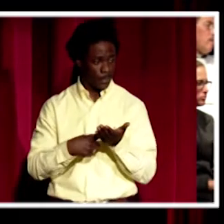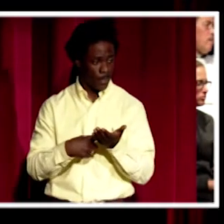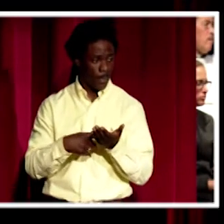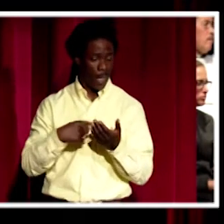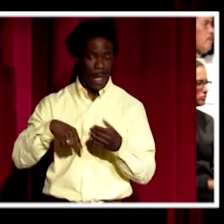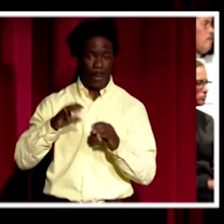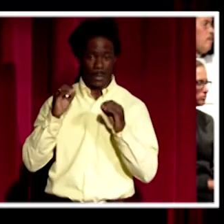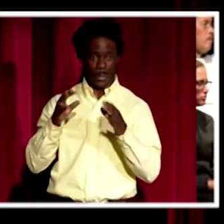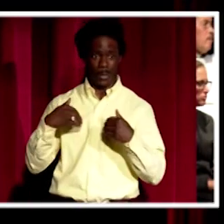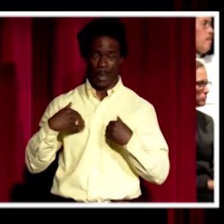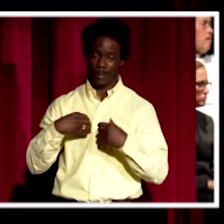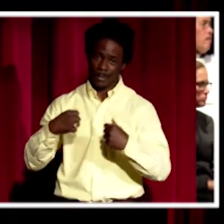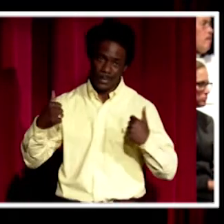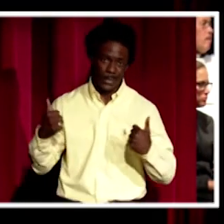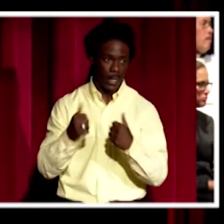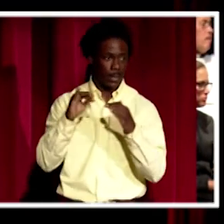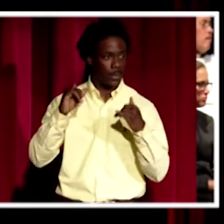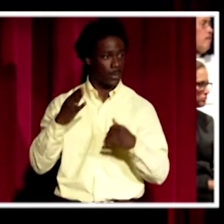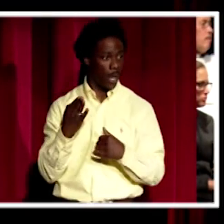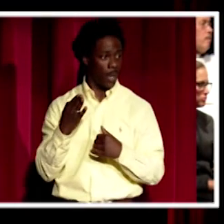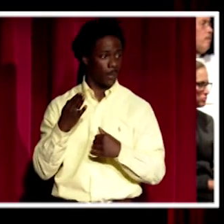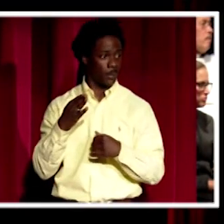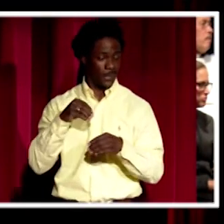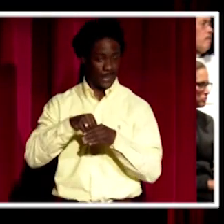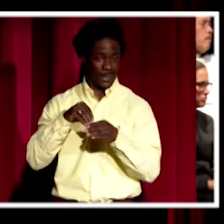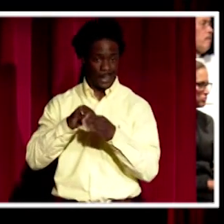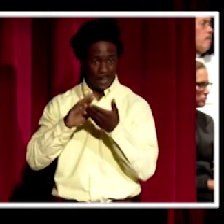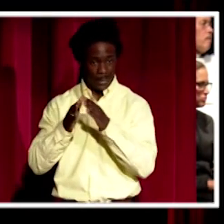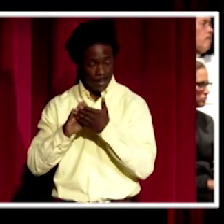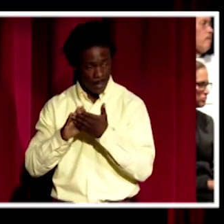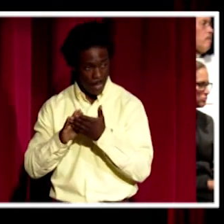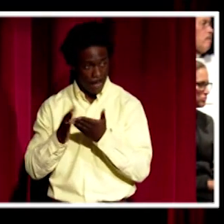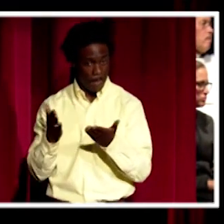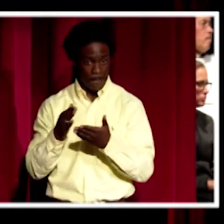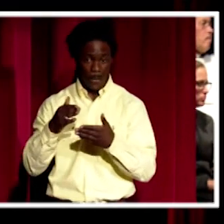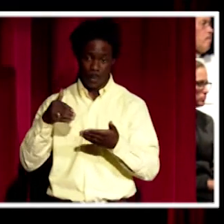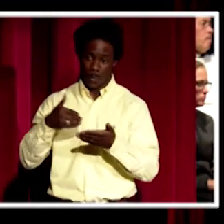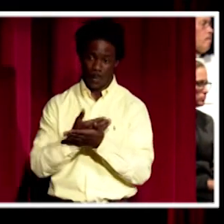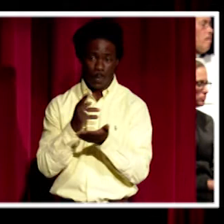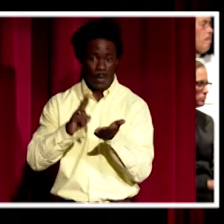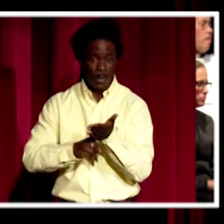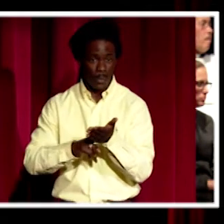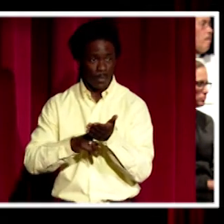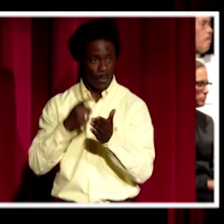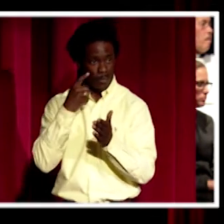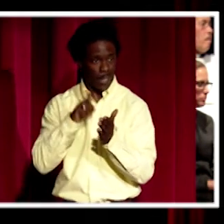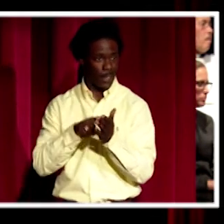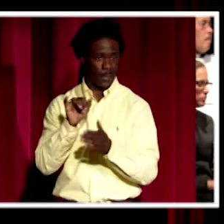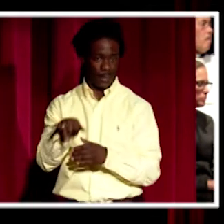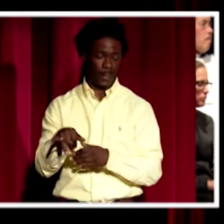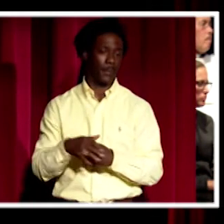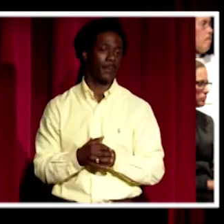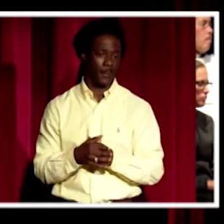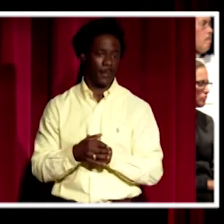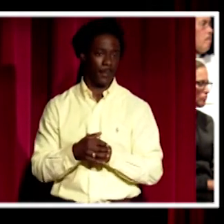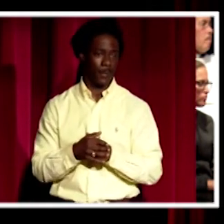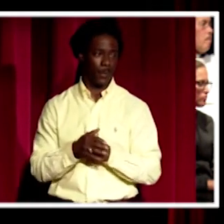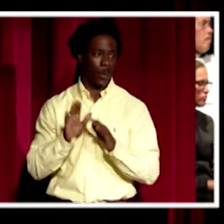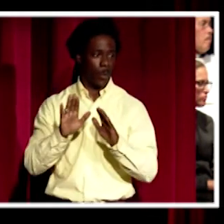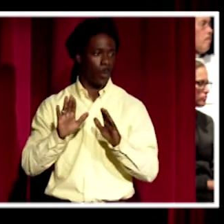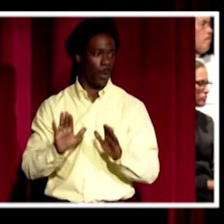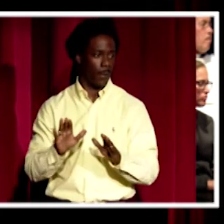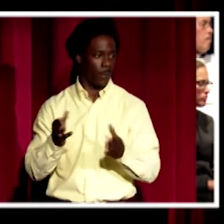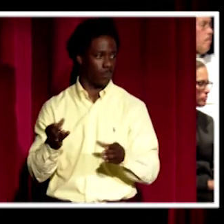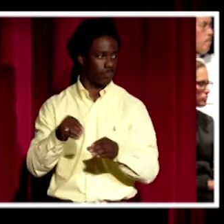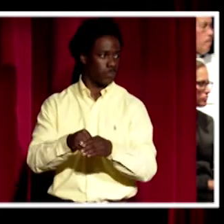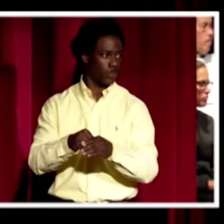most challenging jobs in the city. And this new contract recognizes that and their great contributions to